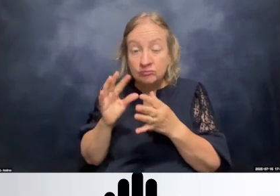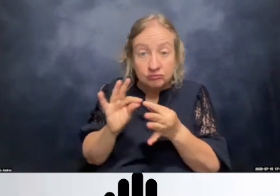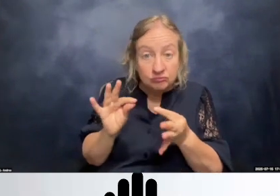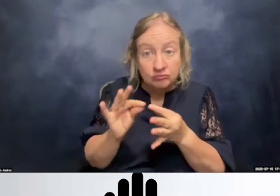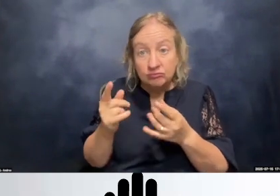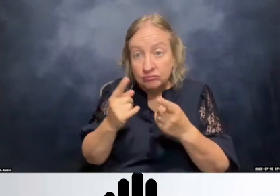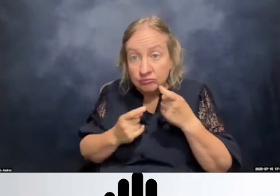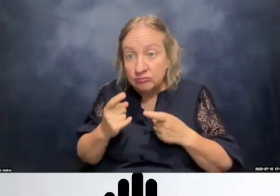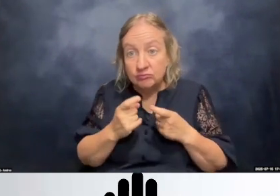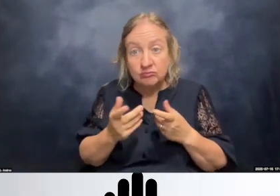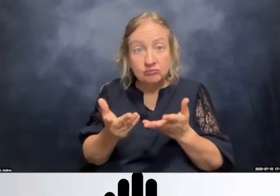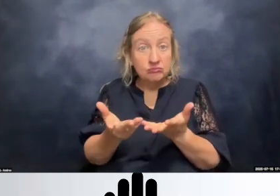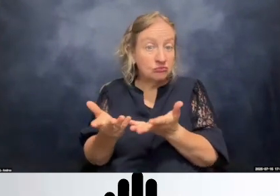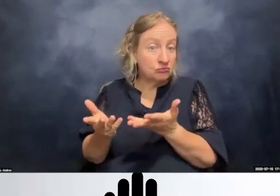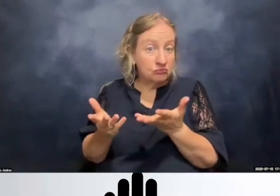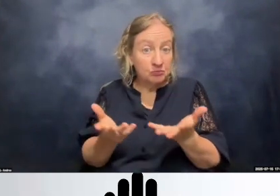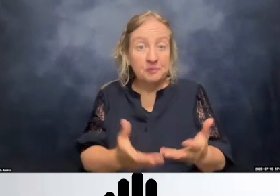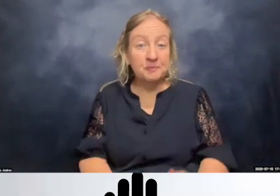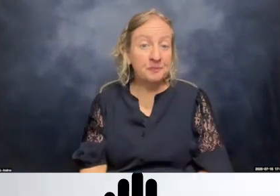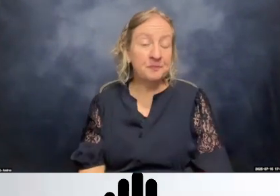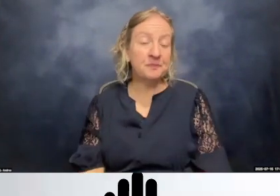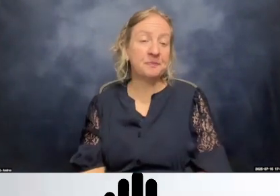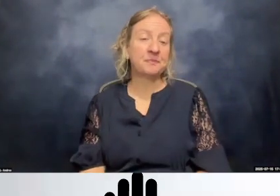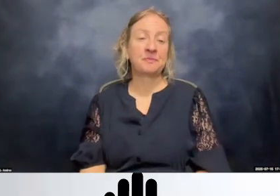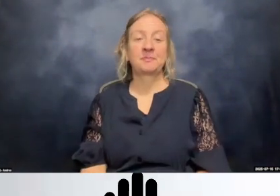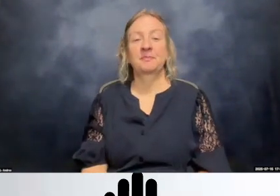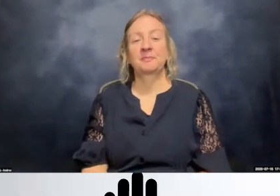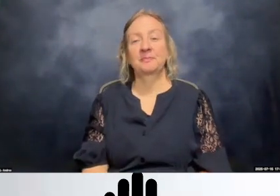wants to ask a question or make a comment.